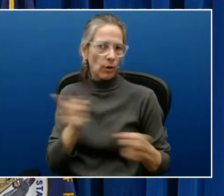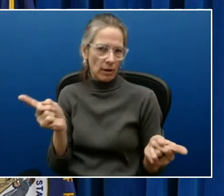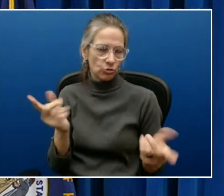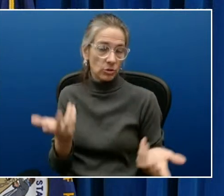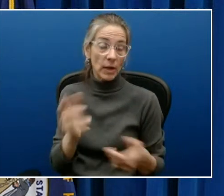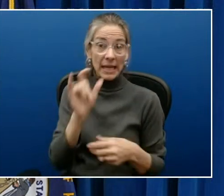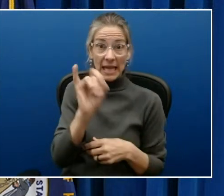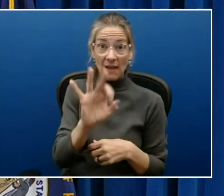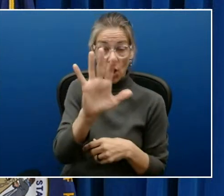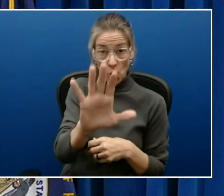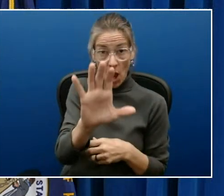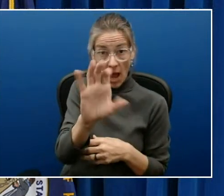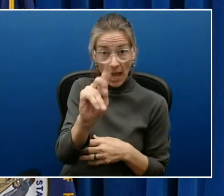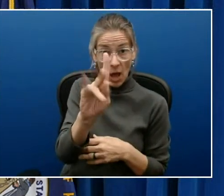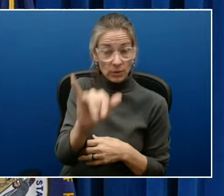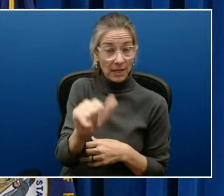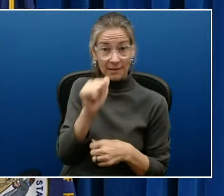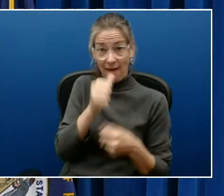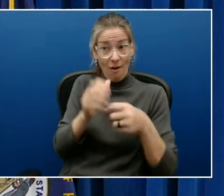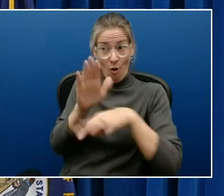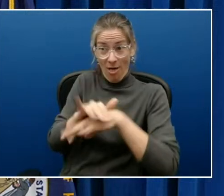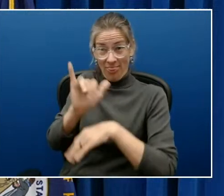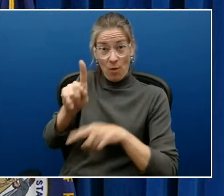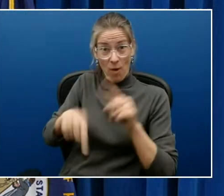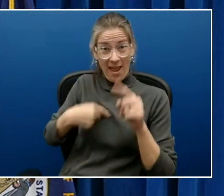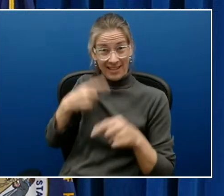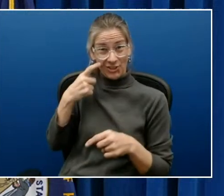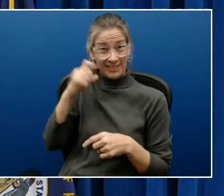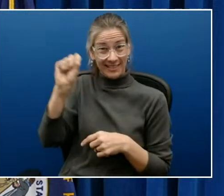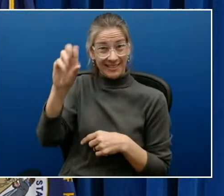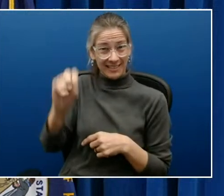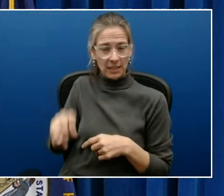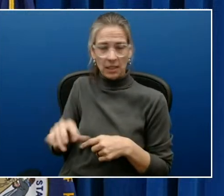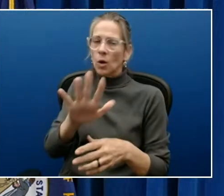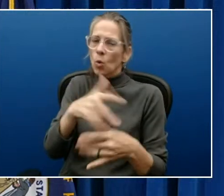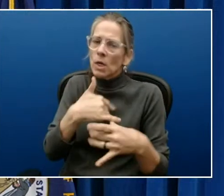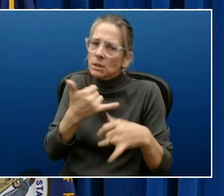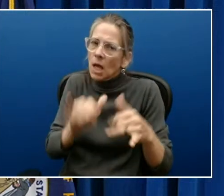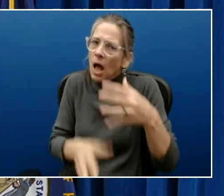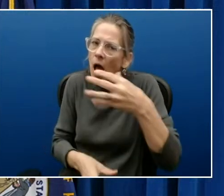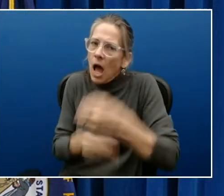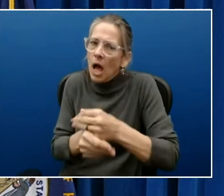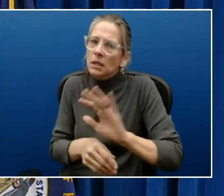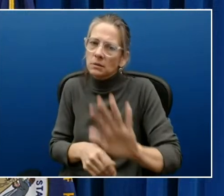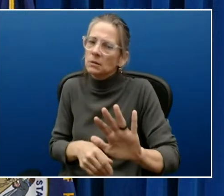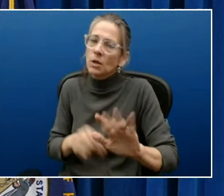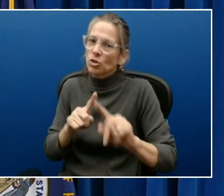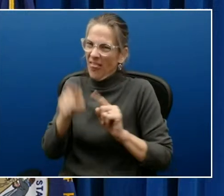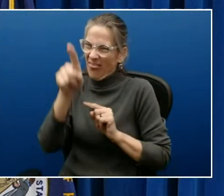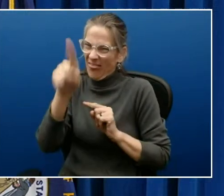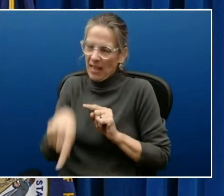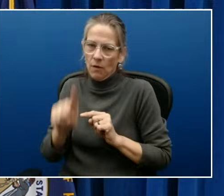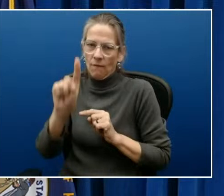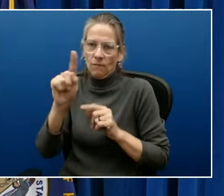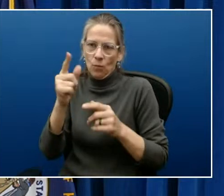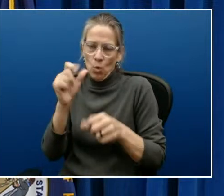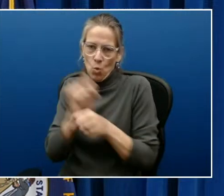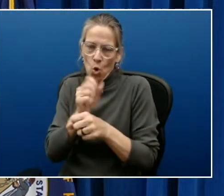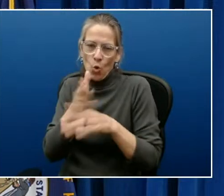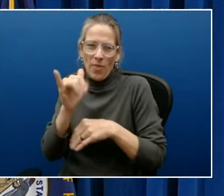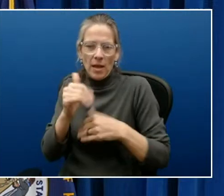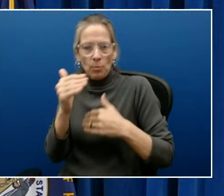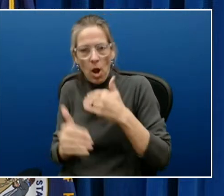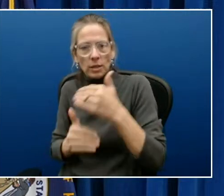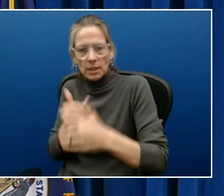not listed on that first group, we're still working for you. This is just the process we've worked through each and every time. I've already